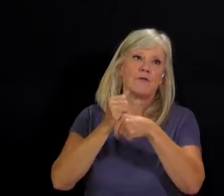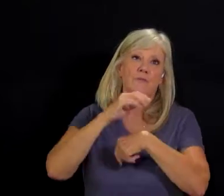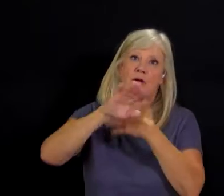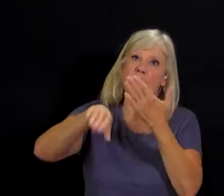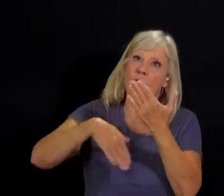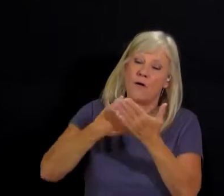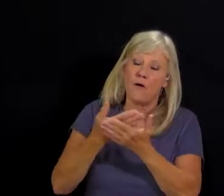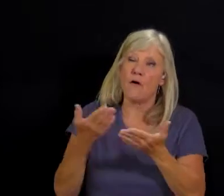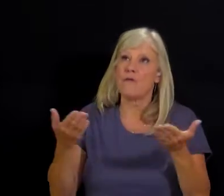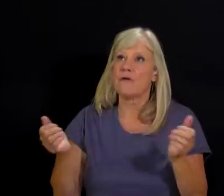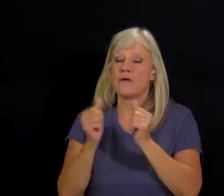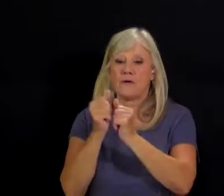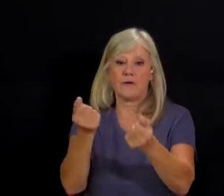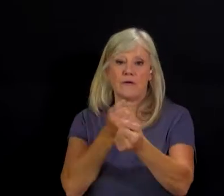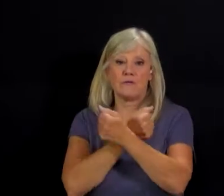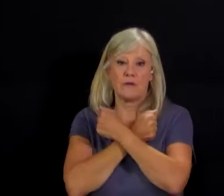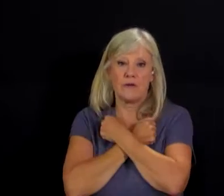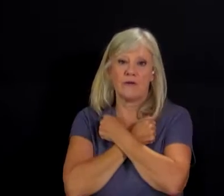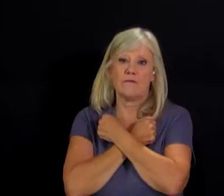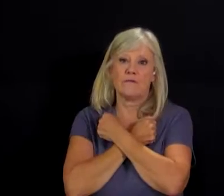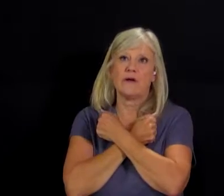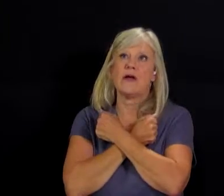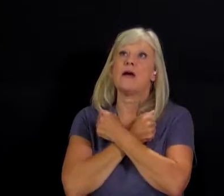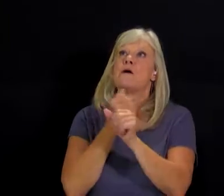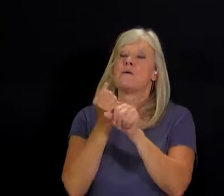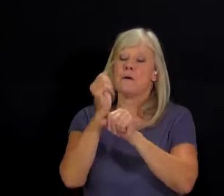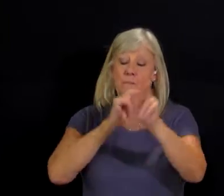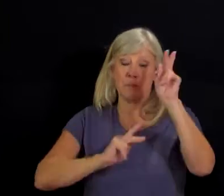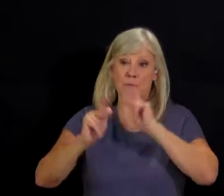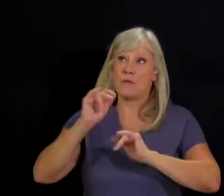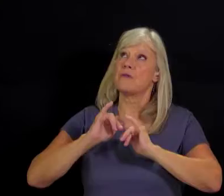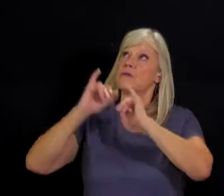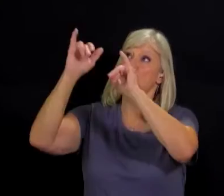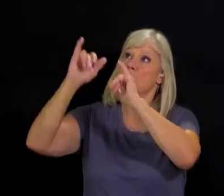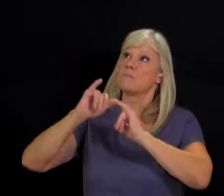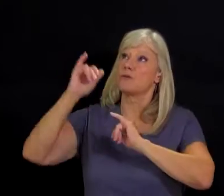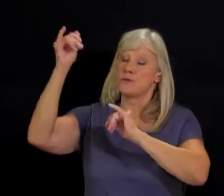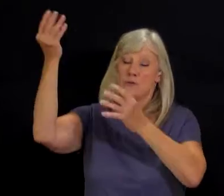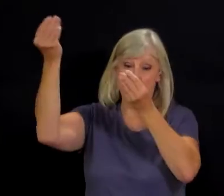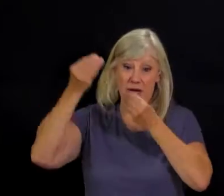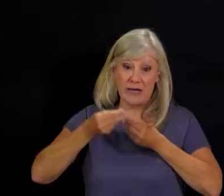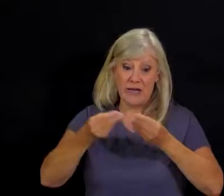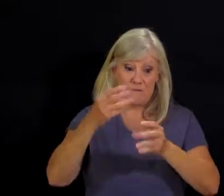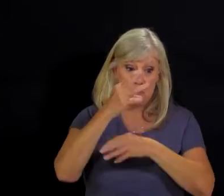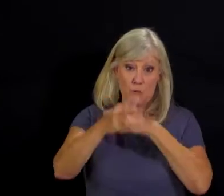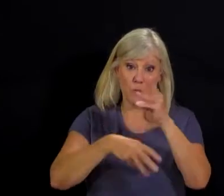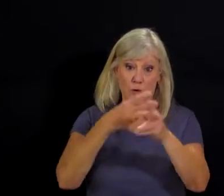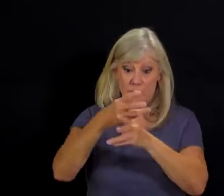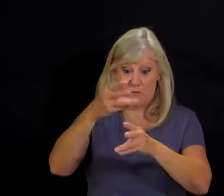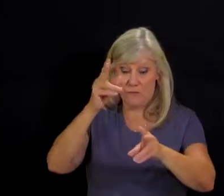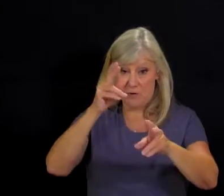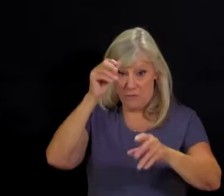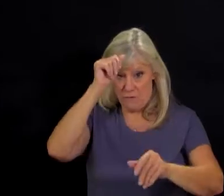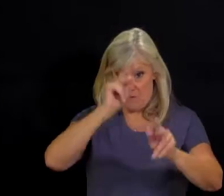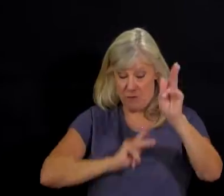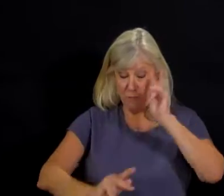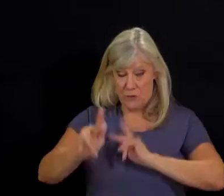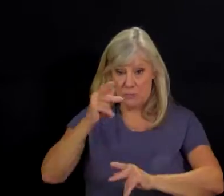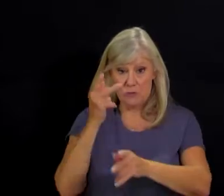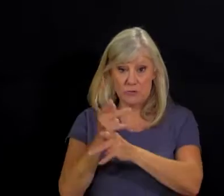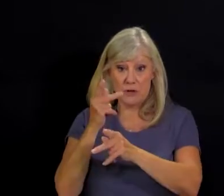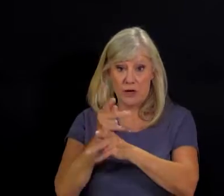once in wisdom and in love you formed man in your own image and entrusted the whole world to his care so that in serving you alone, the